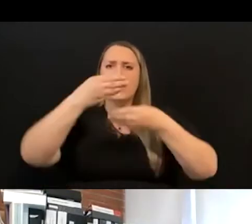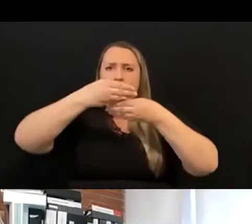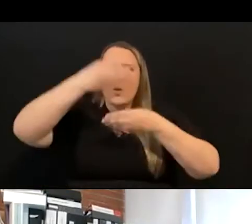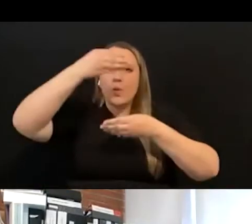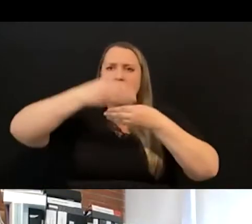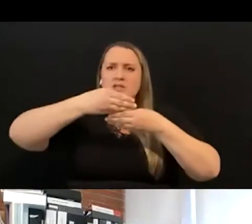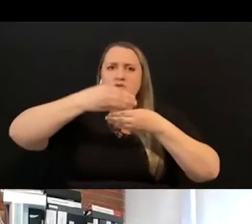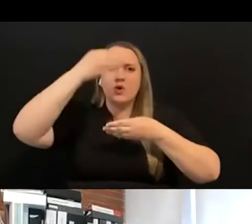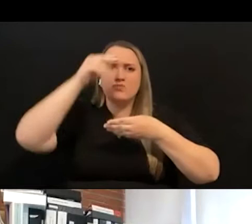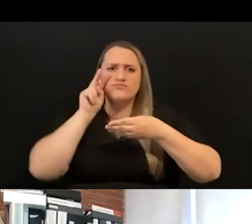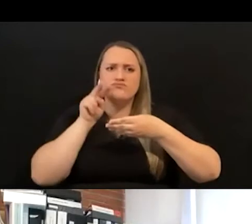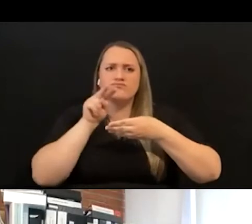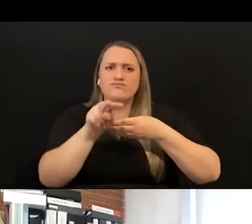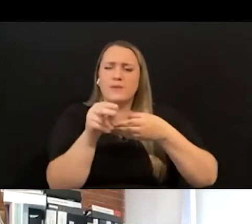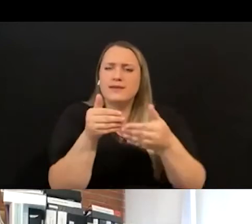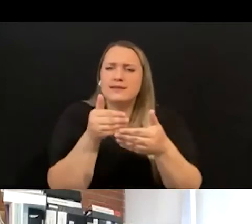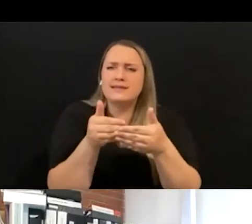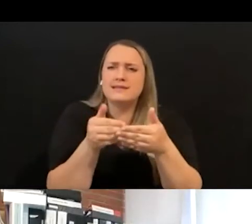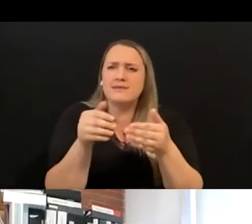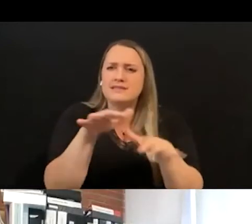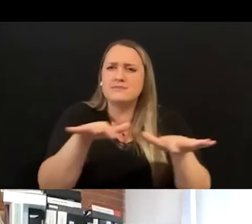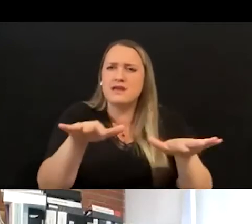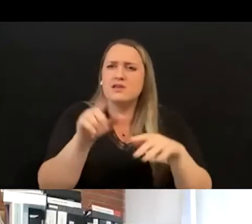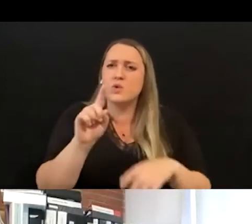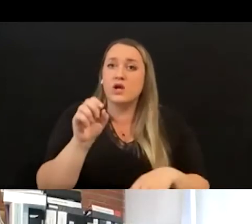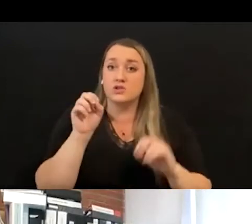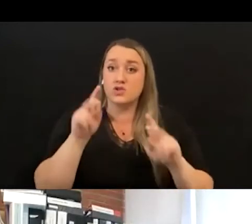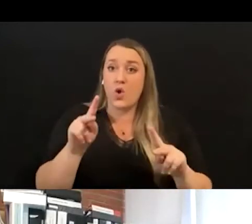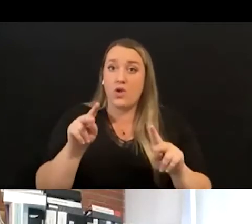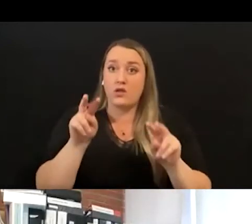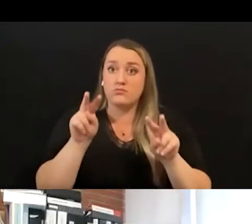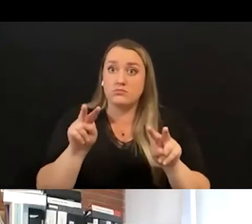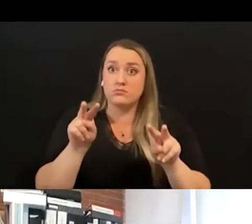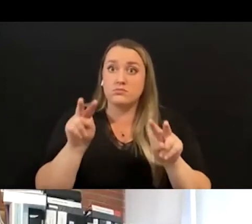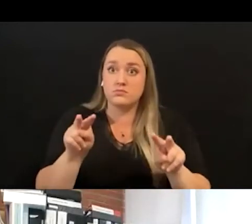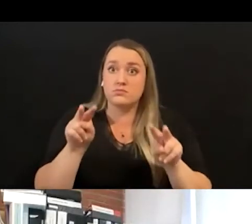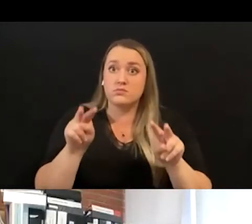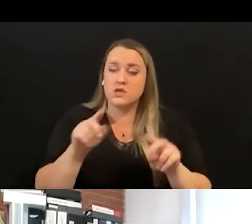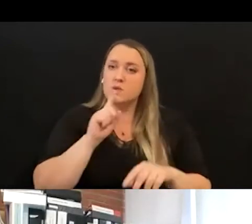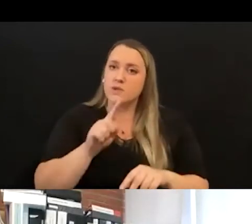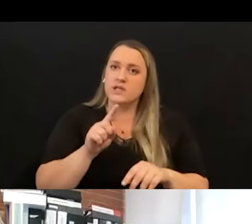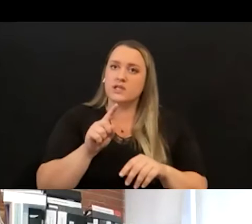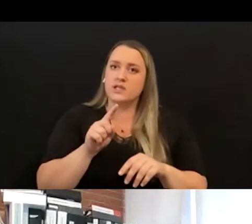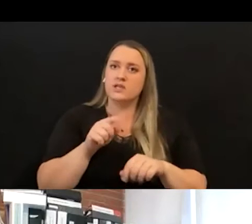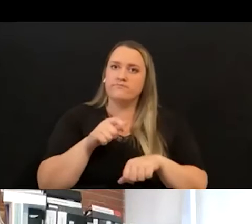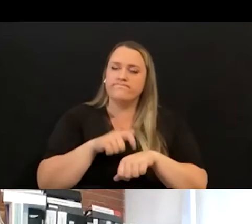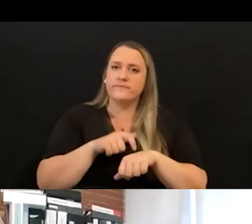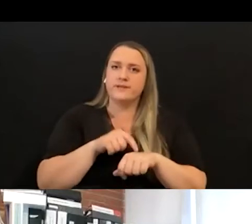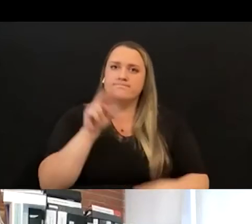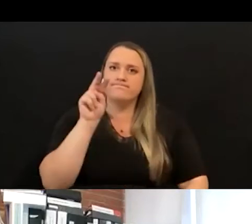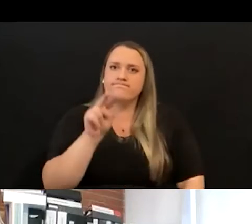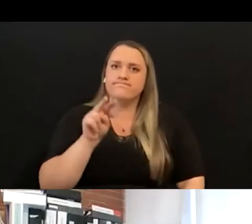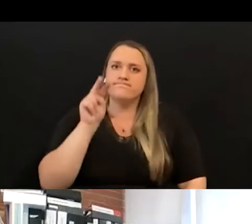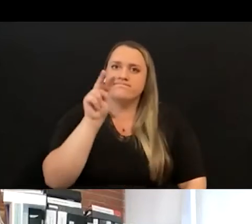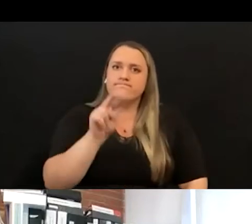intimate space where it was okay to stare and to really spend time with these images